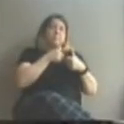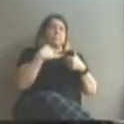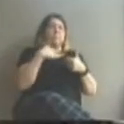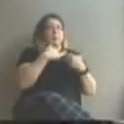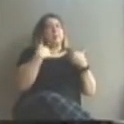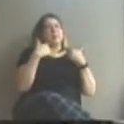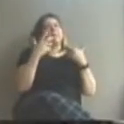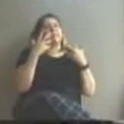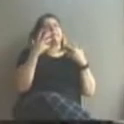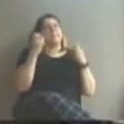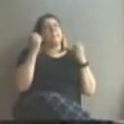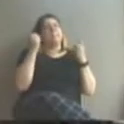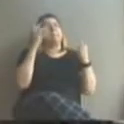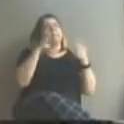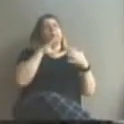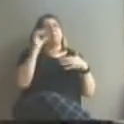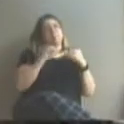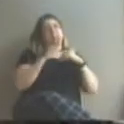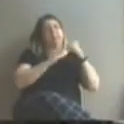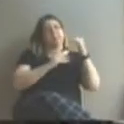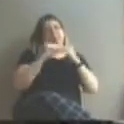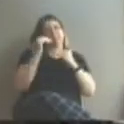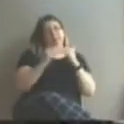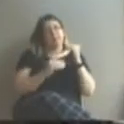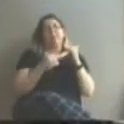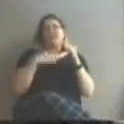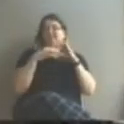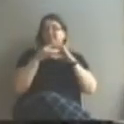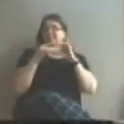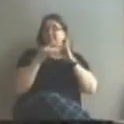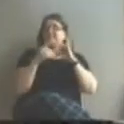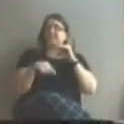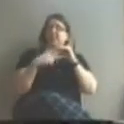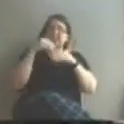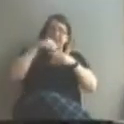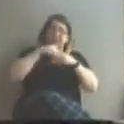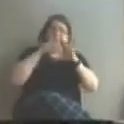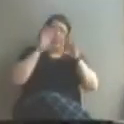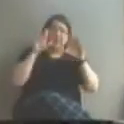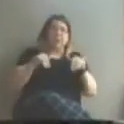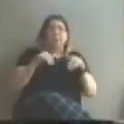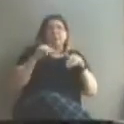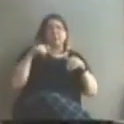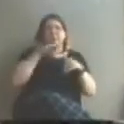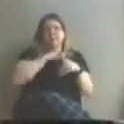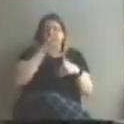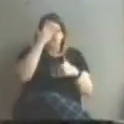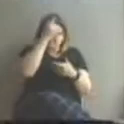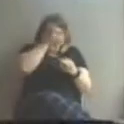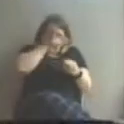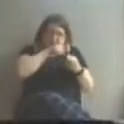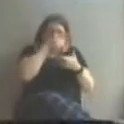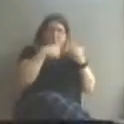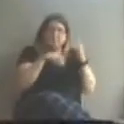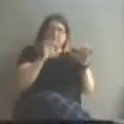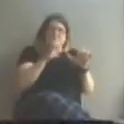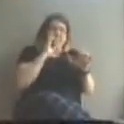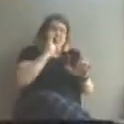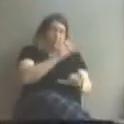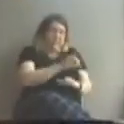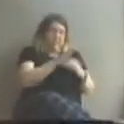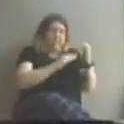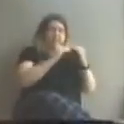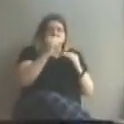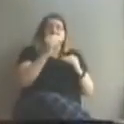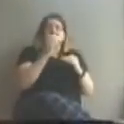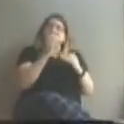we've got a lot of old buildings, and you've heard me tell the stories of how our in-house staff knows exactly what needs to be done in this building. You lose all